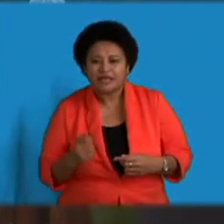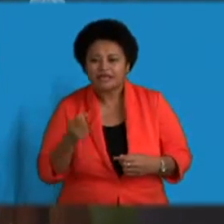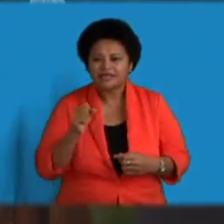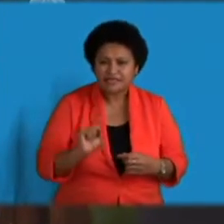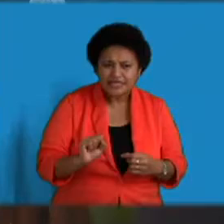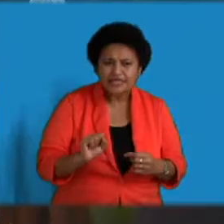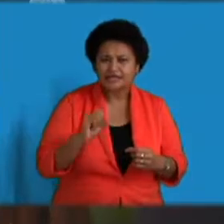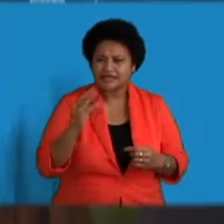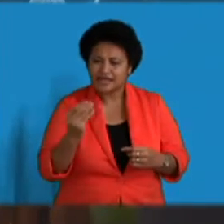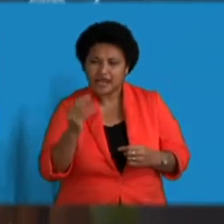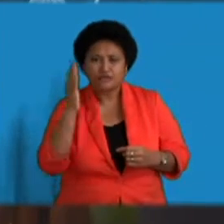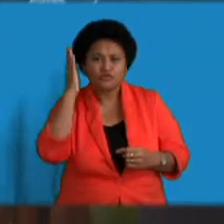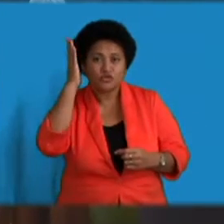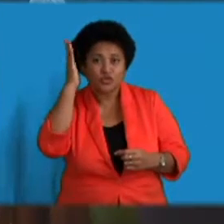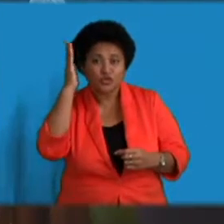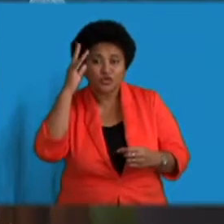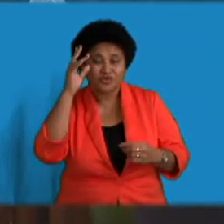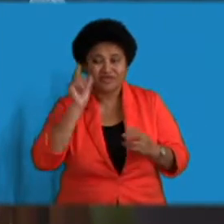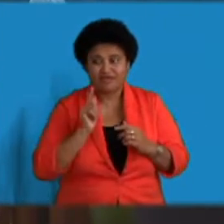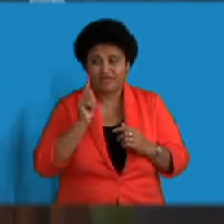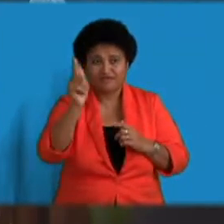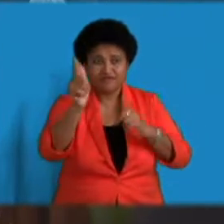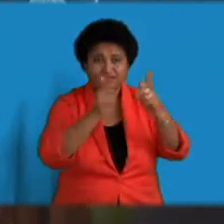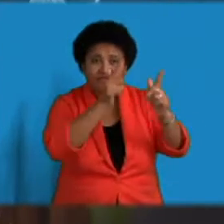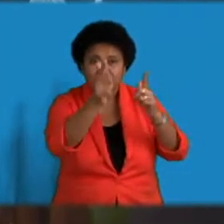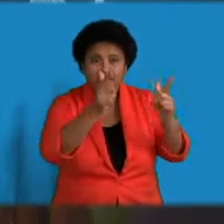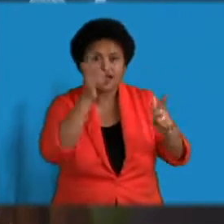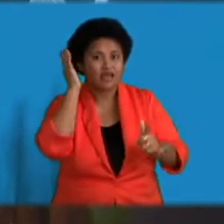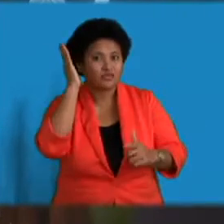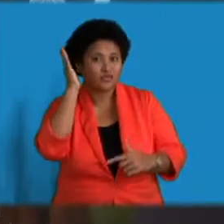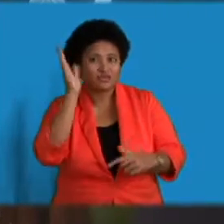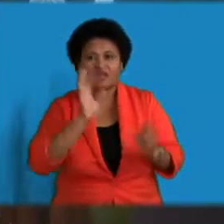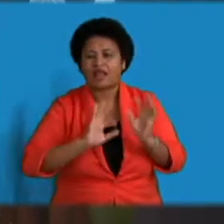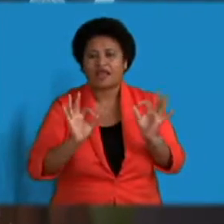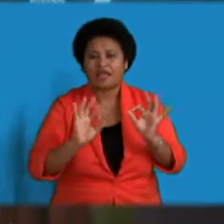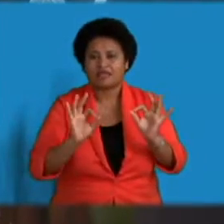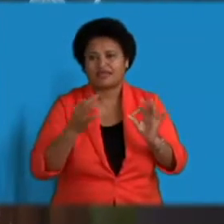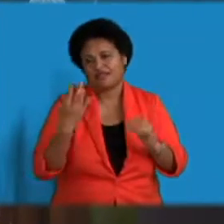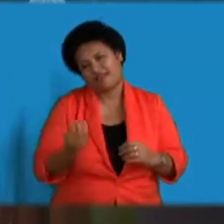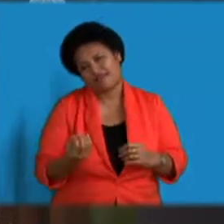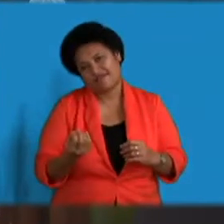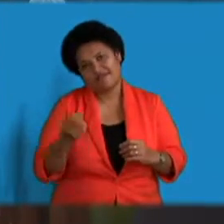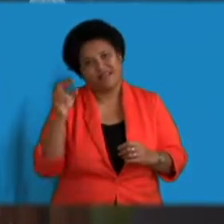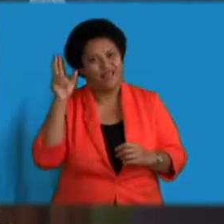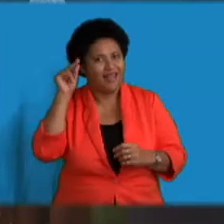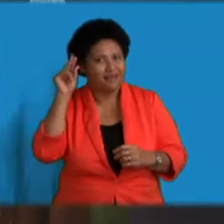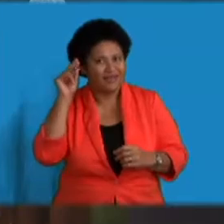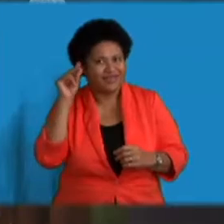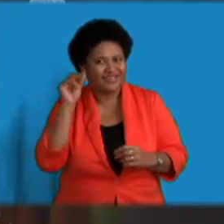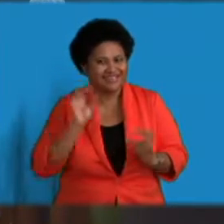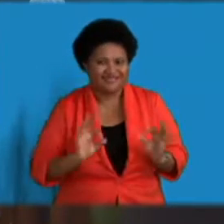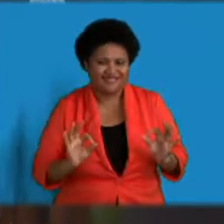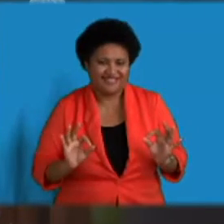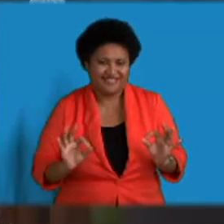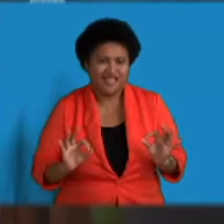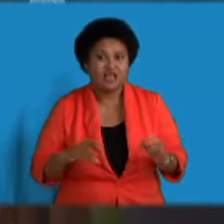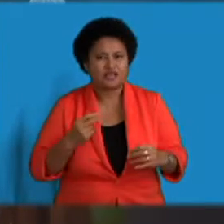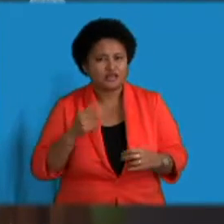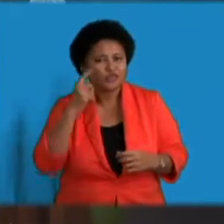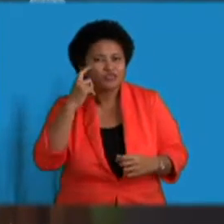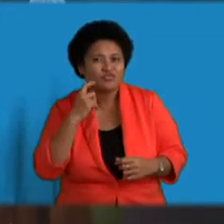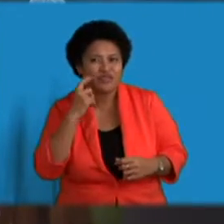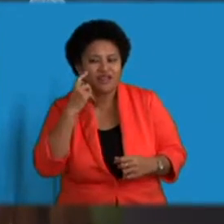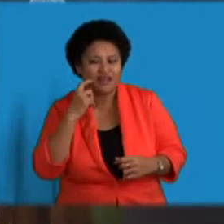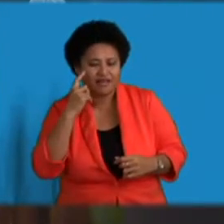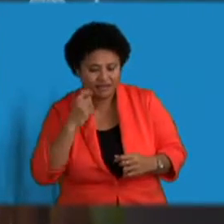deep interior, rural and maritime division, still they do not have a dedicated library space. So we are trying to work towards